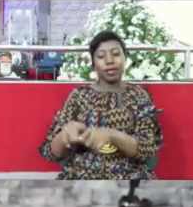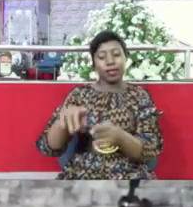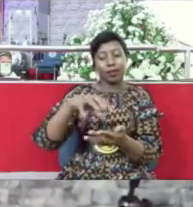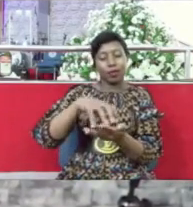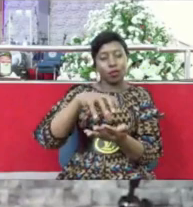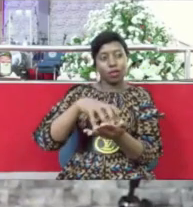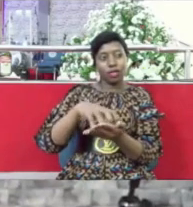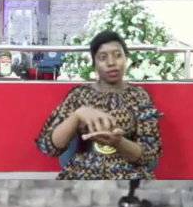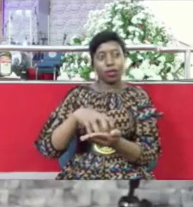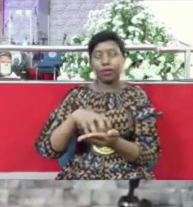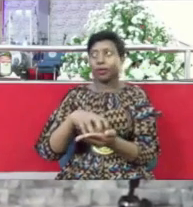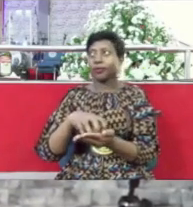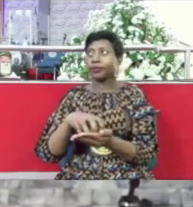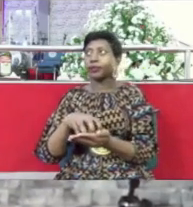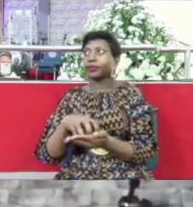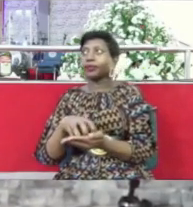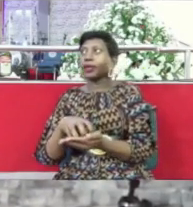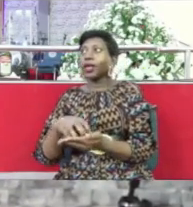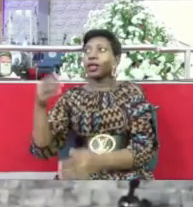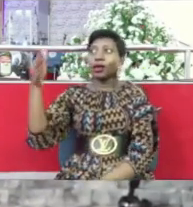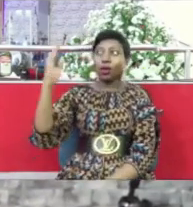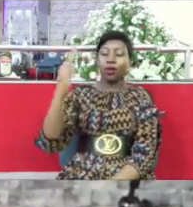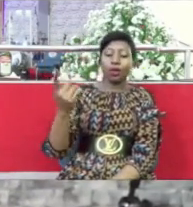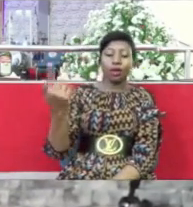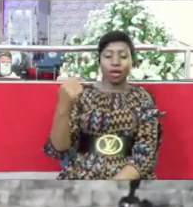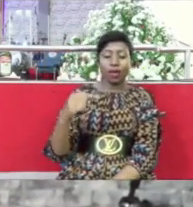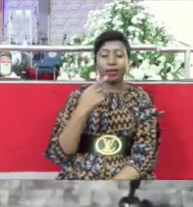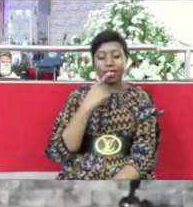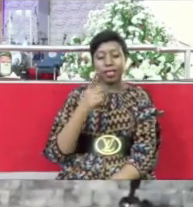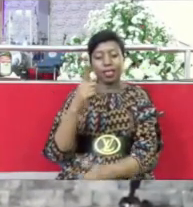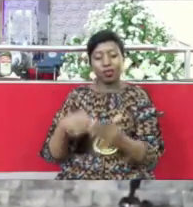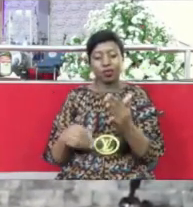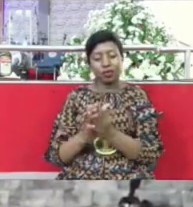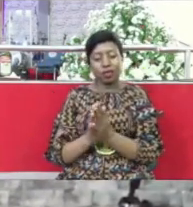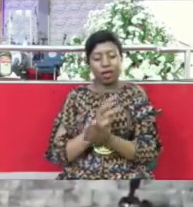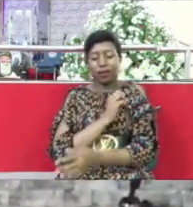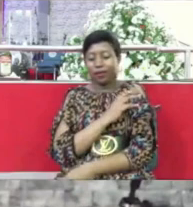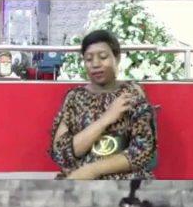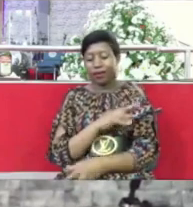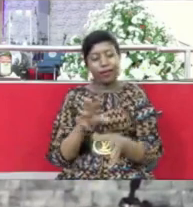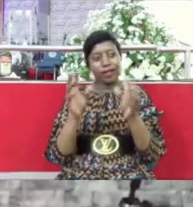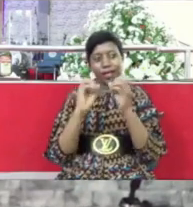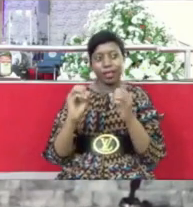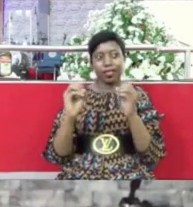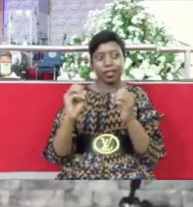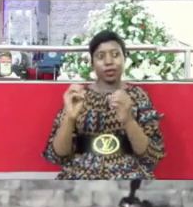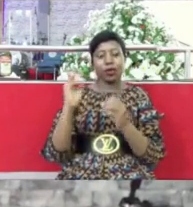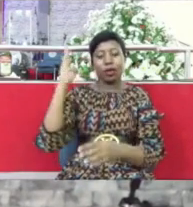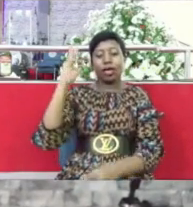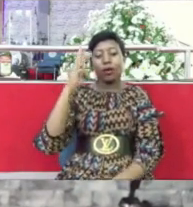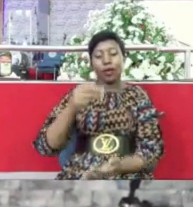the all-powerful God comes to them and tells them, do not be afraid. I myself will help